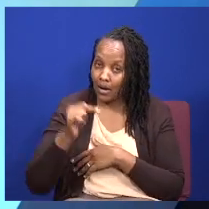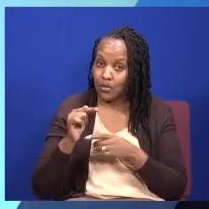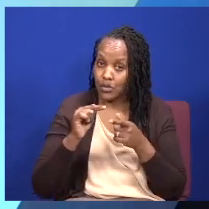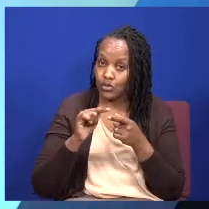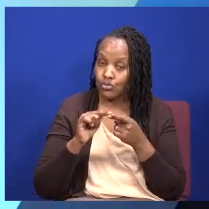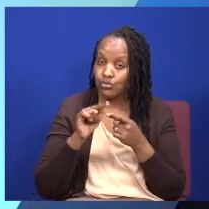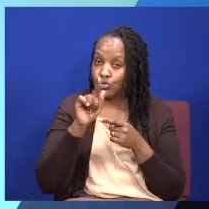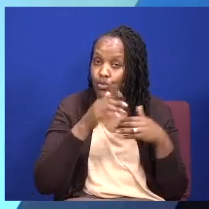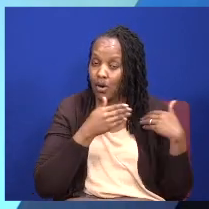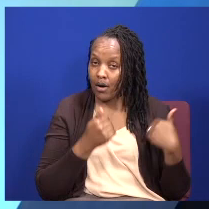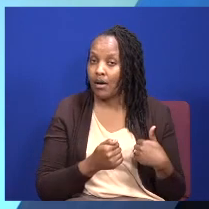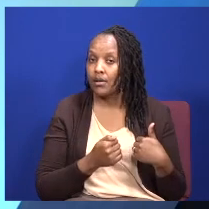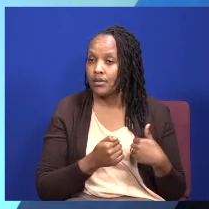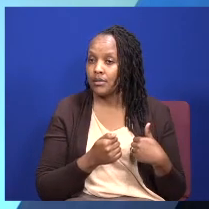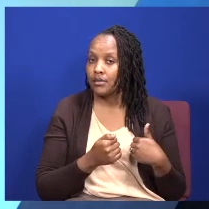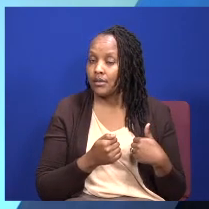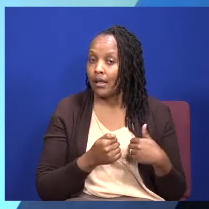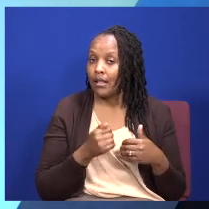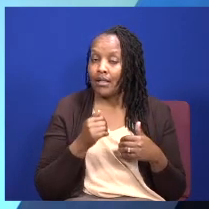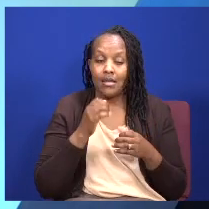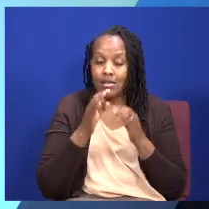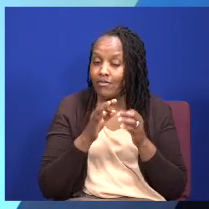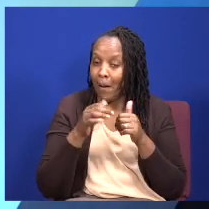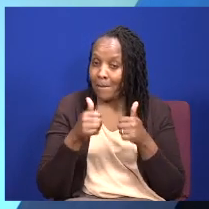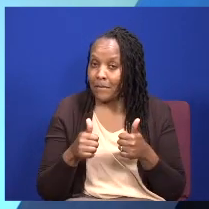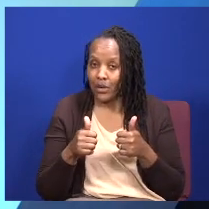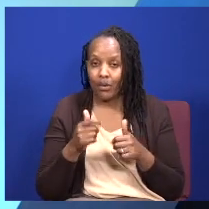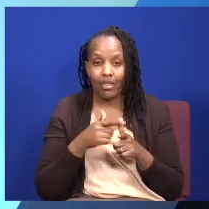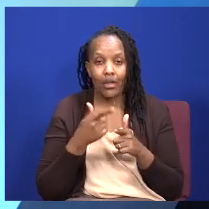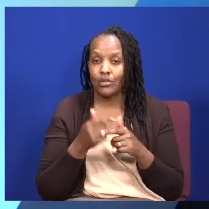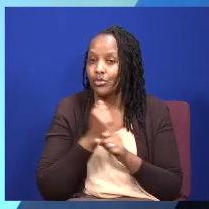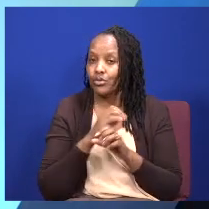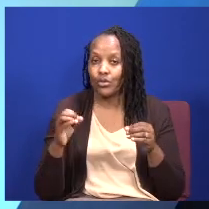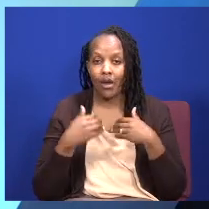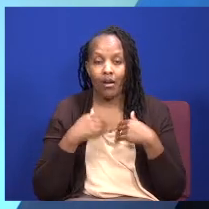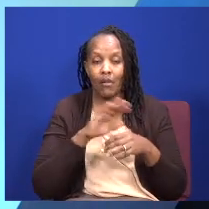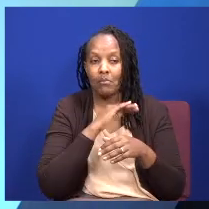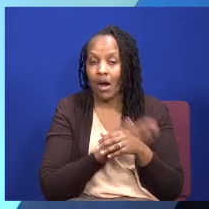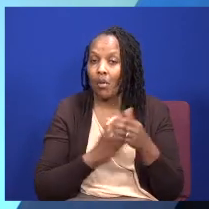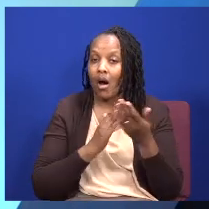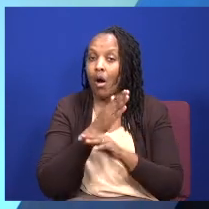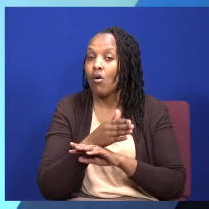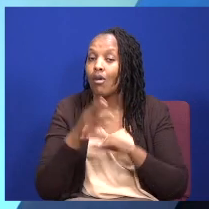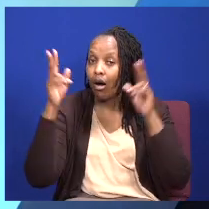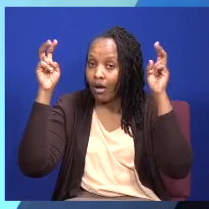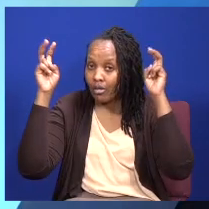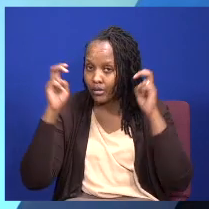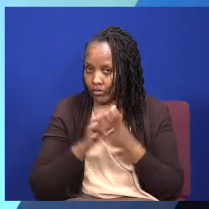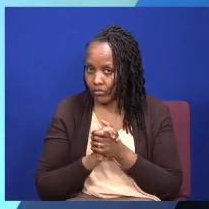Christ as your Lord and Savior, you do not have this power over the devil. So if you're out there and you want to